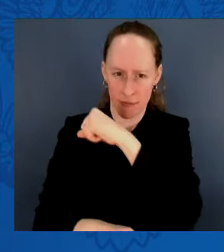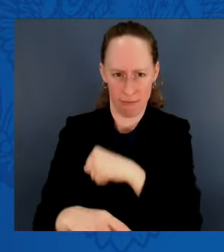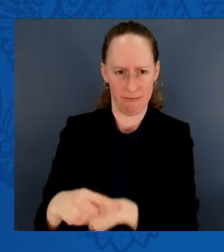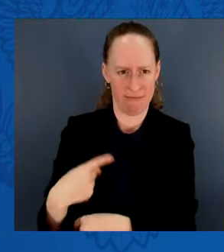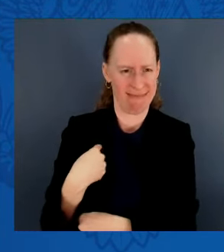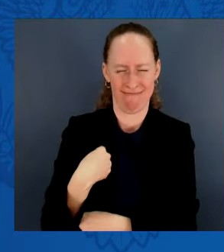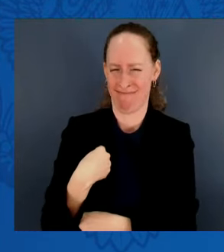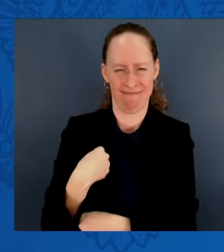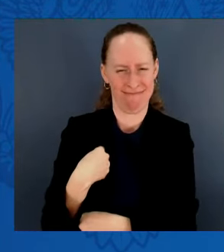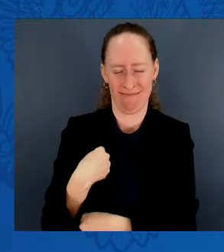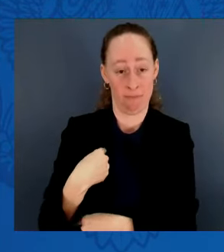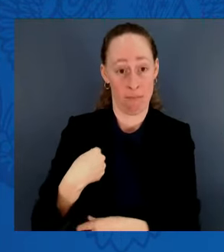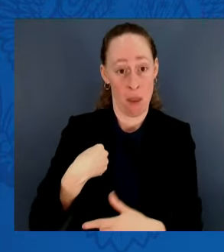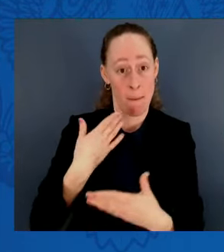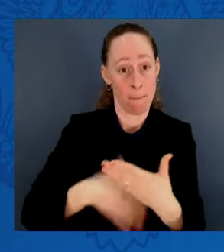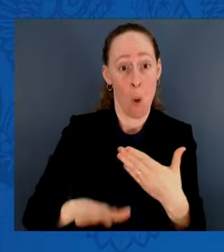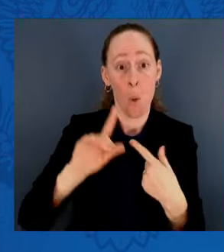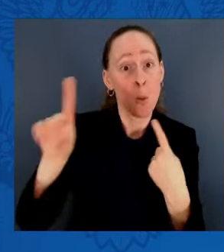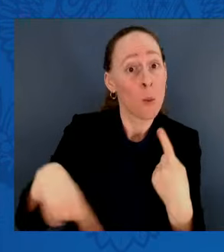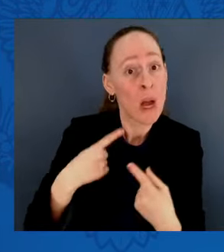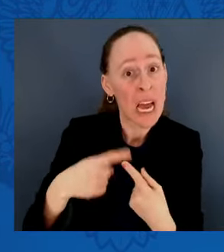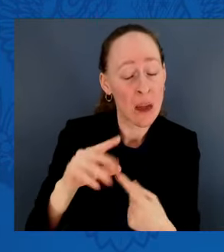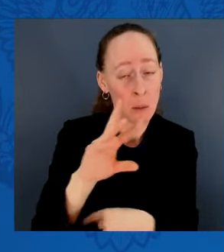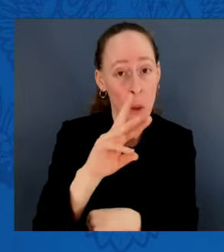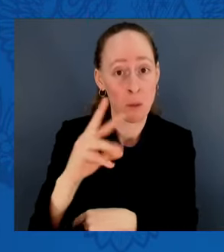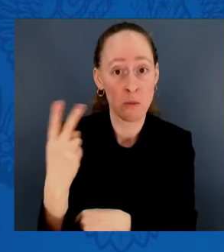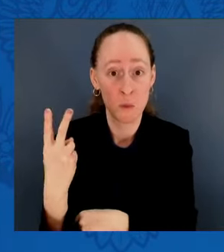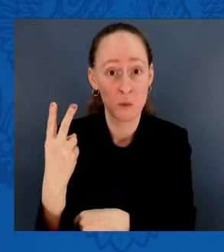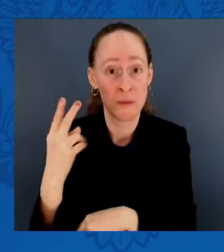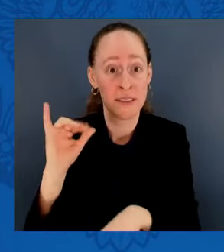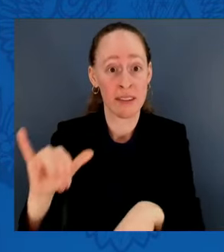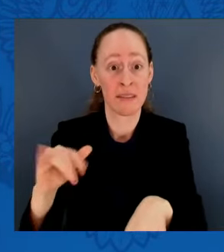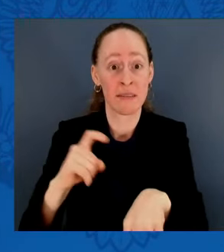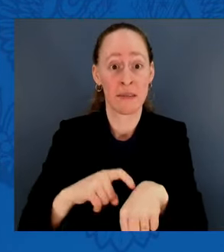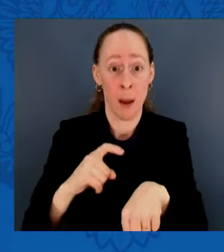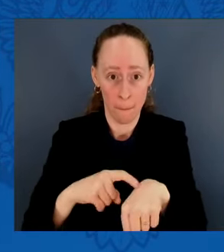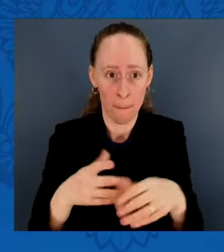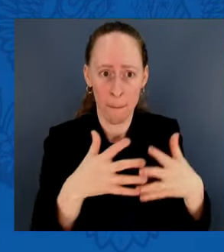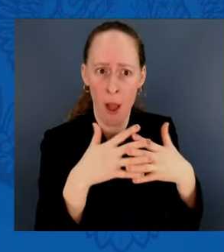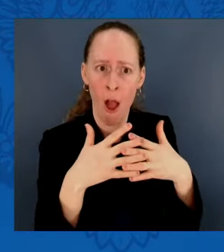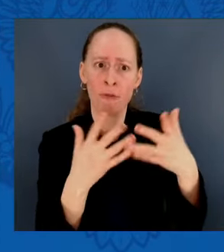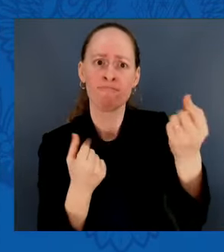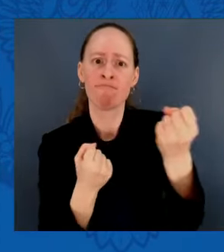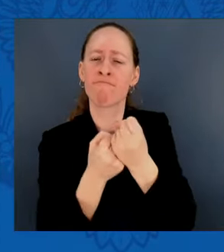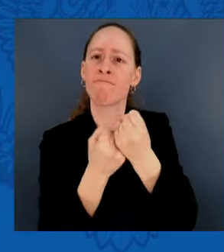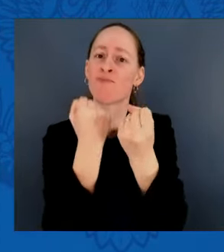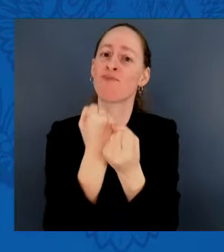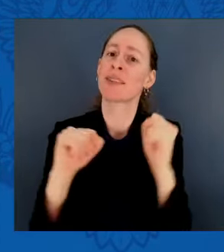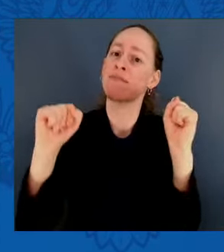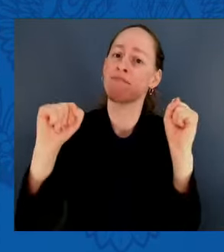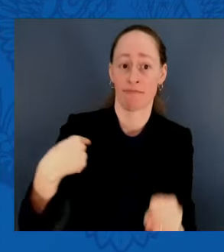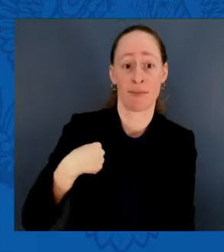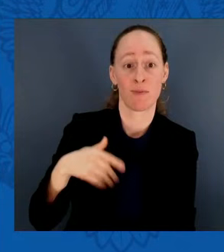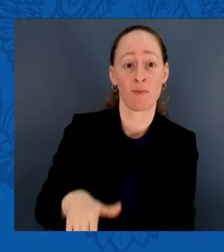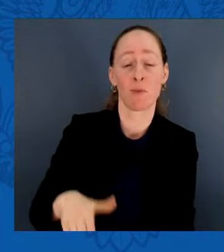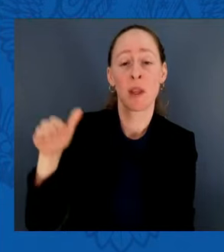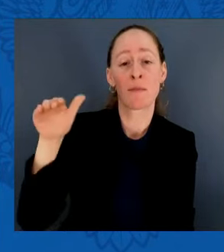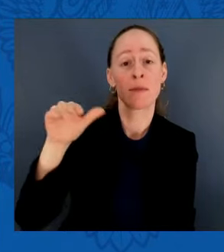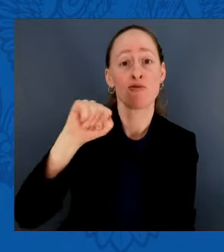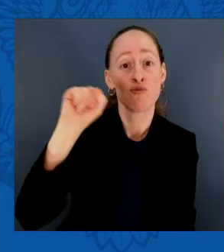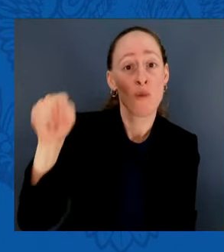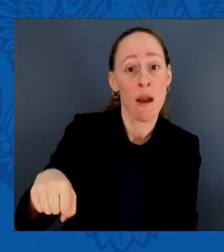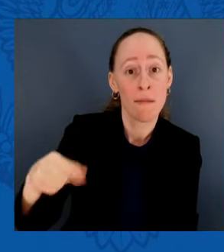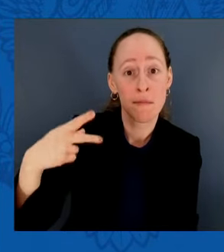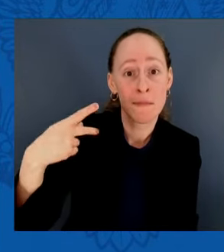world. I grew up in Scranton, Pennsylvania, in Claymont, Delaware, among working-class people who built this country. I watched